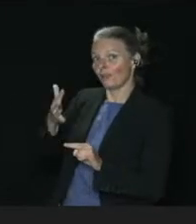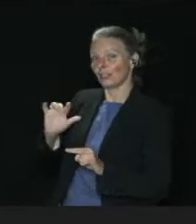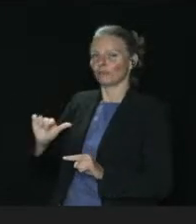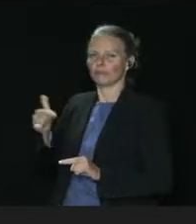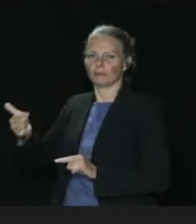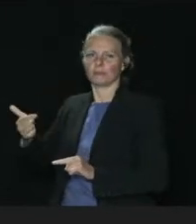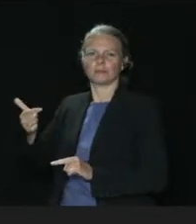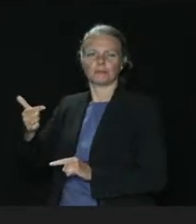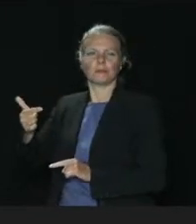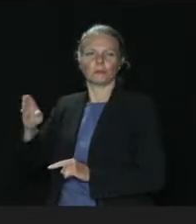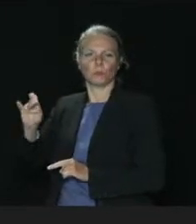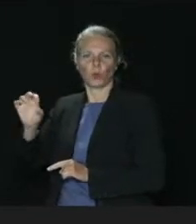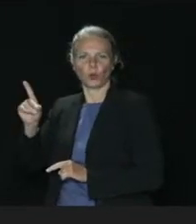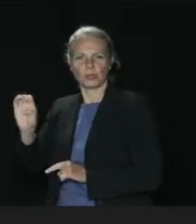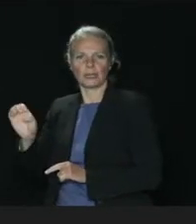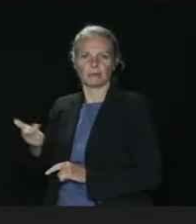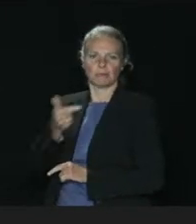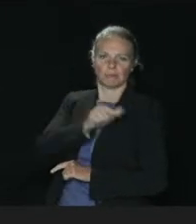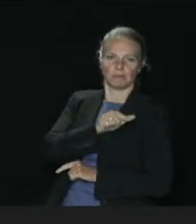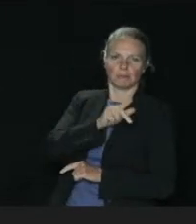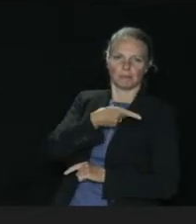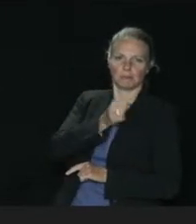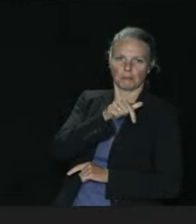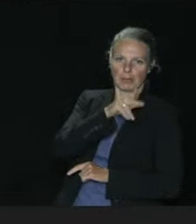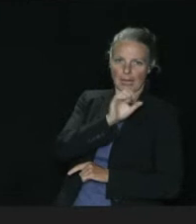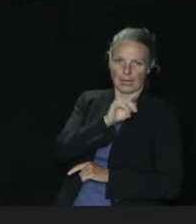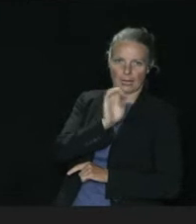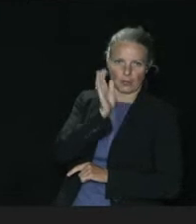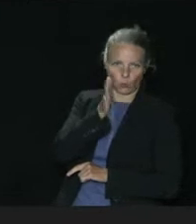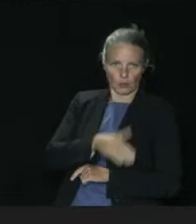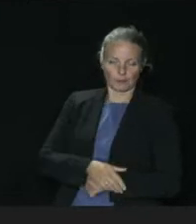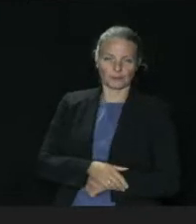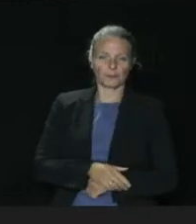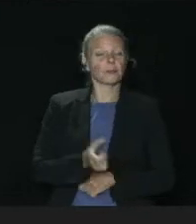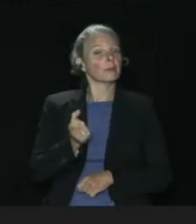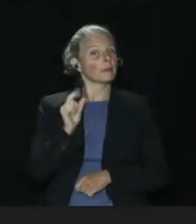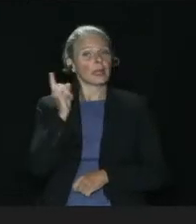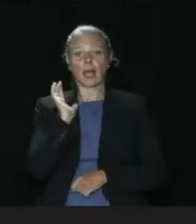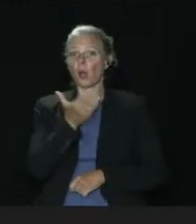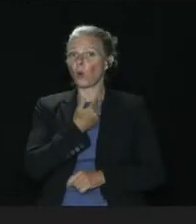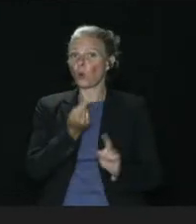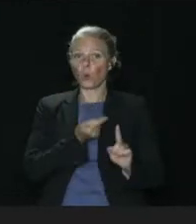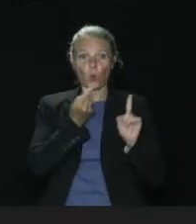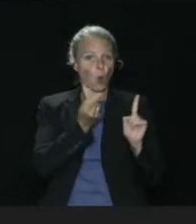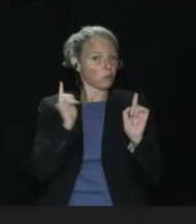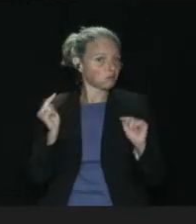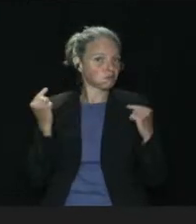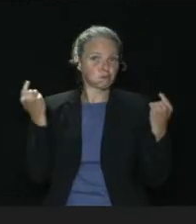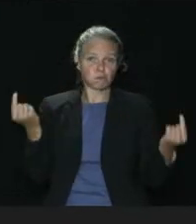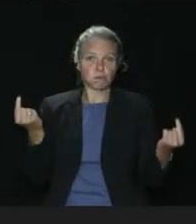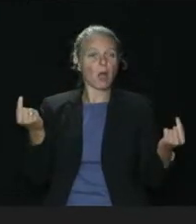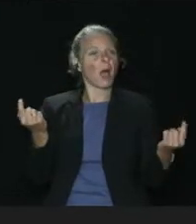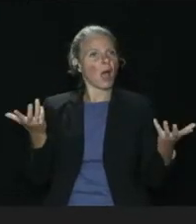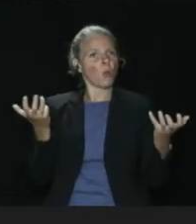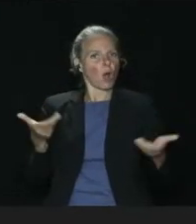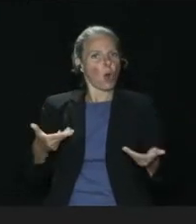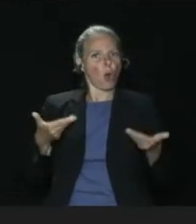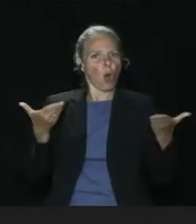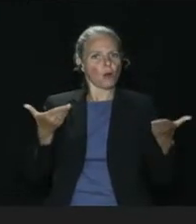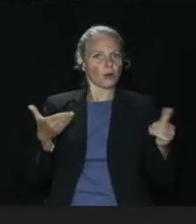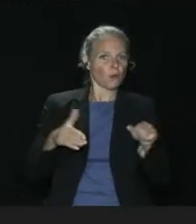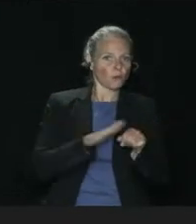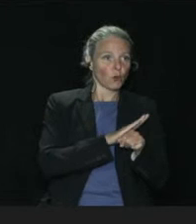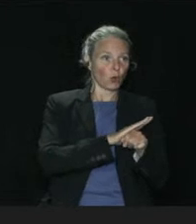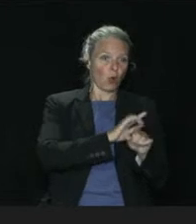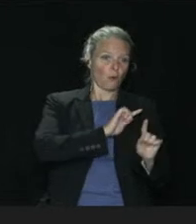or Madame Paquette may have comments to add as well. I think the goal has always been to offer full vaccination, meaning 2 doses to